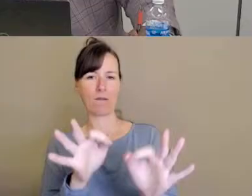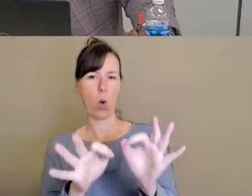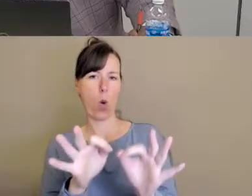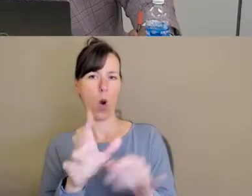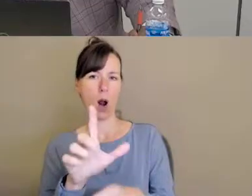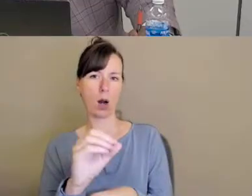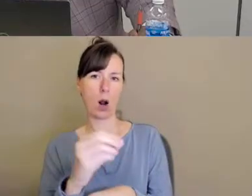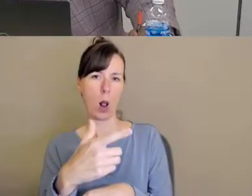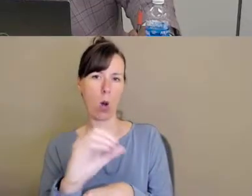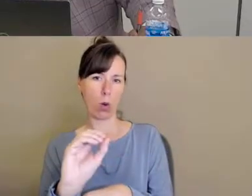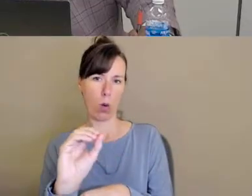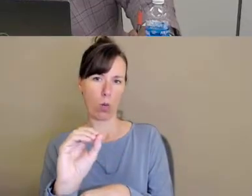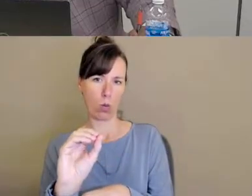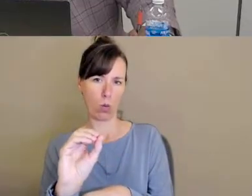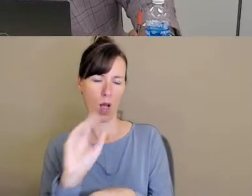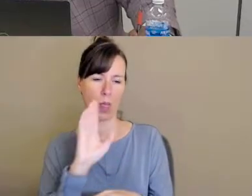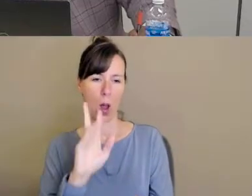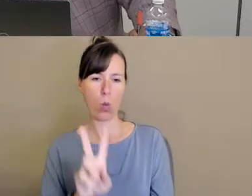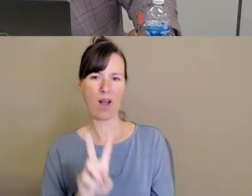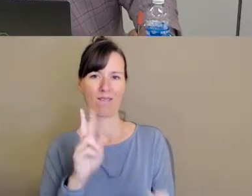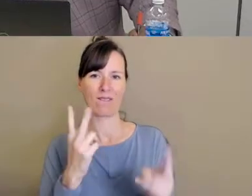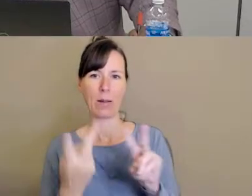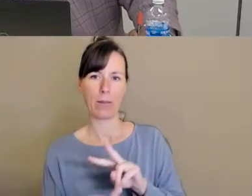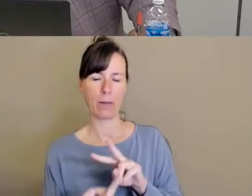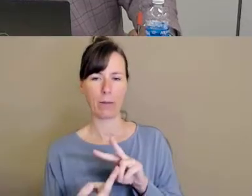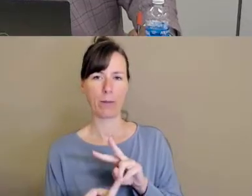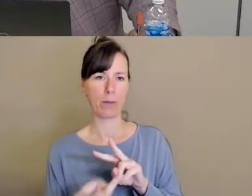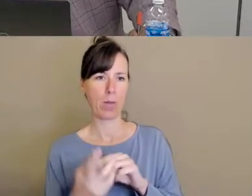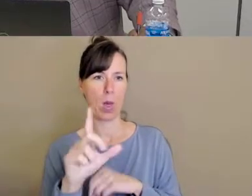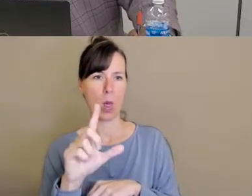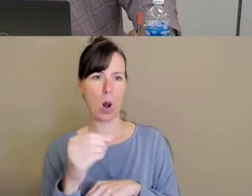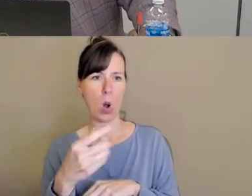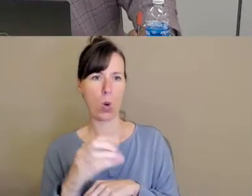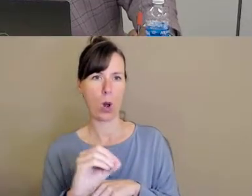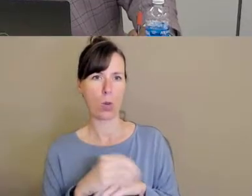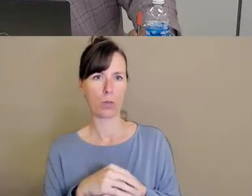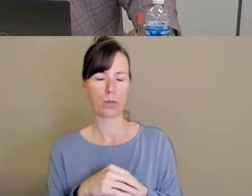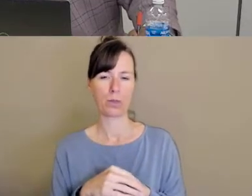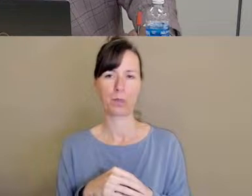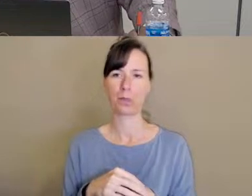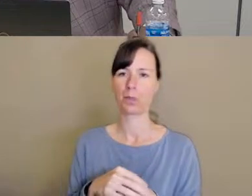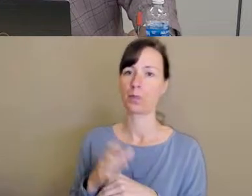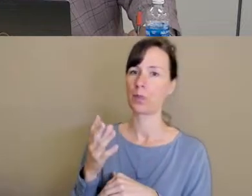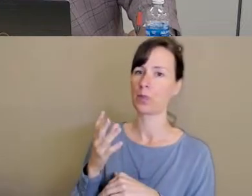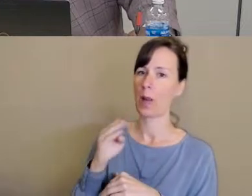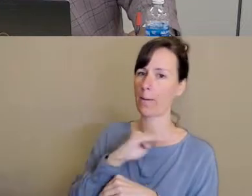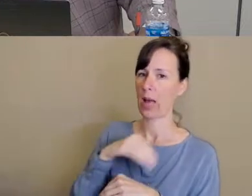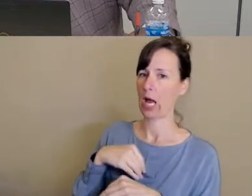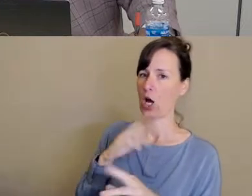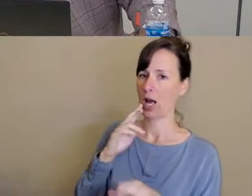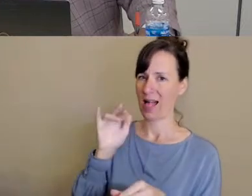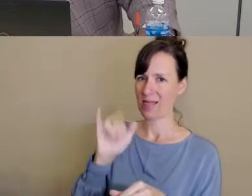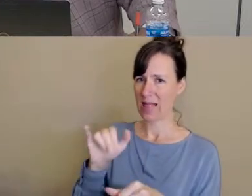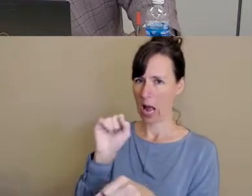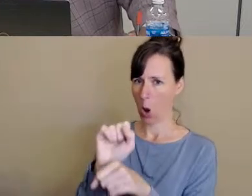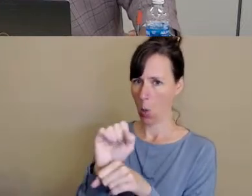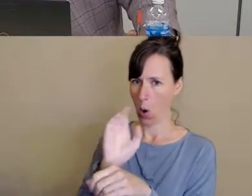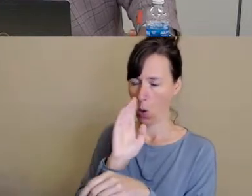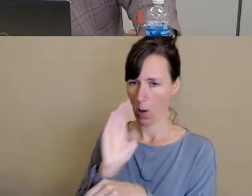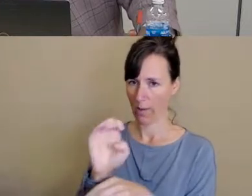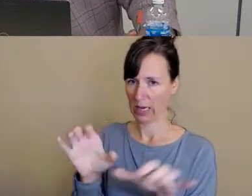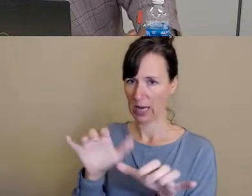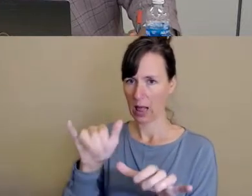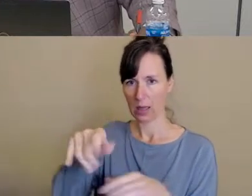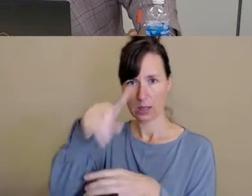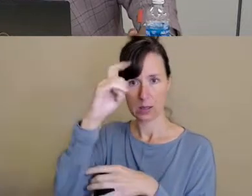to be flipping the logo around. Yes. And that work will be done this summer